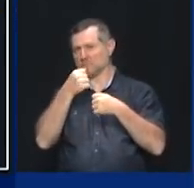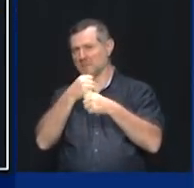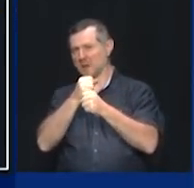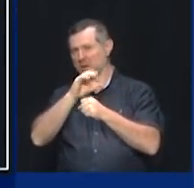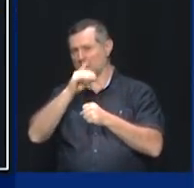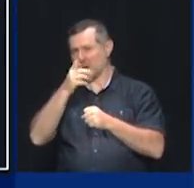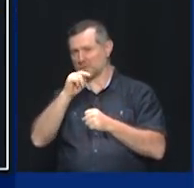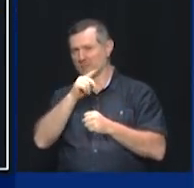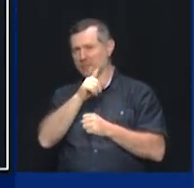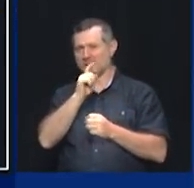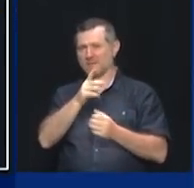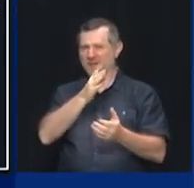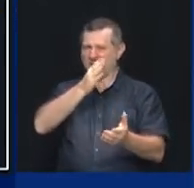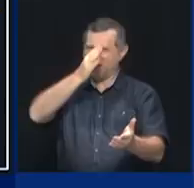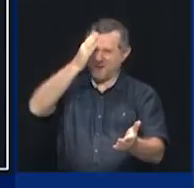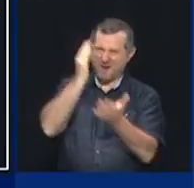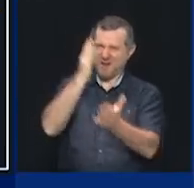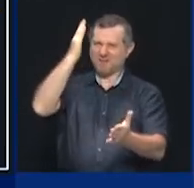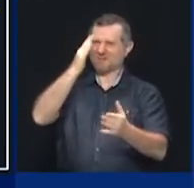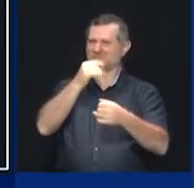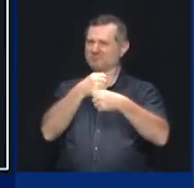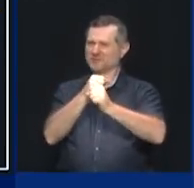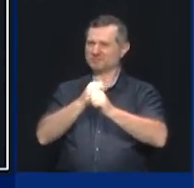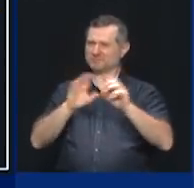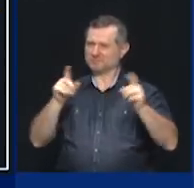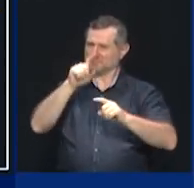you have to agree to a safe gun policy.